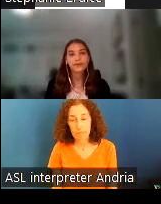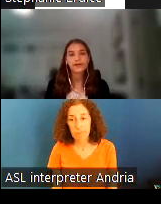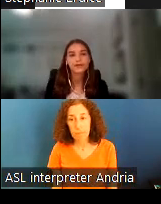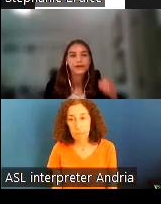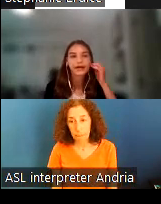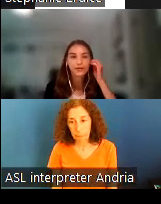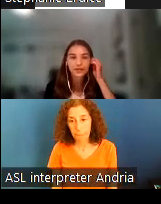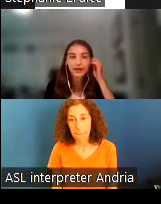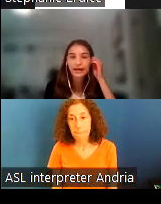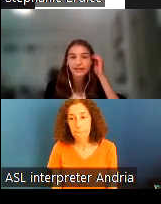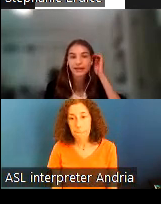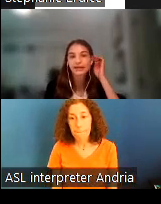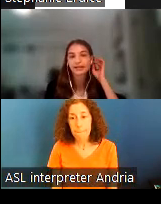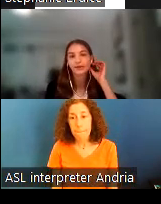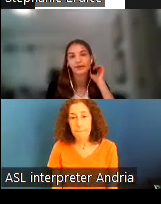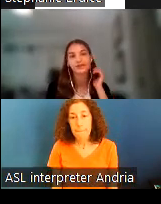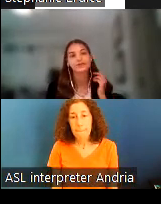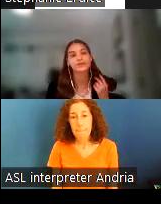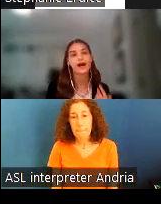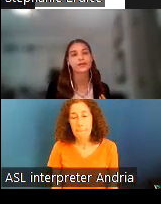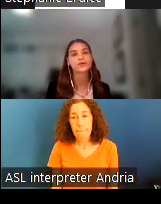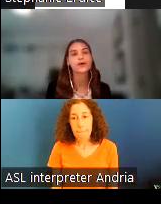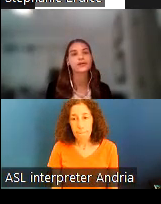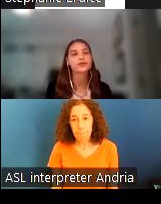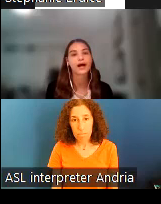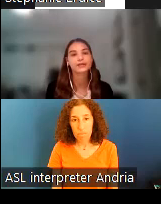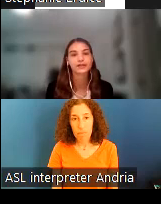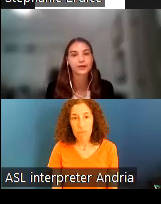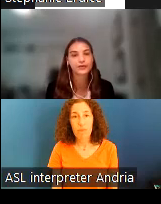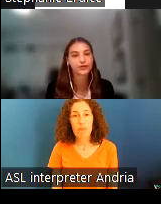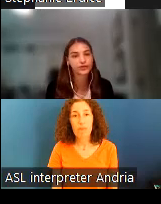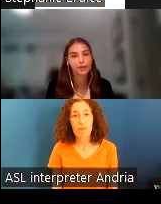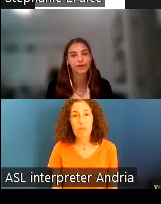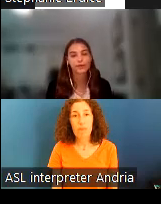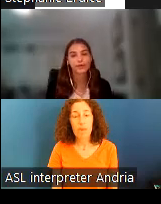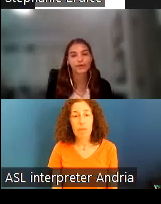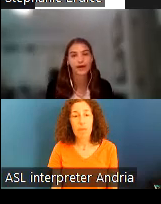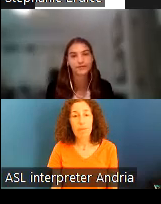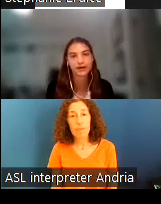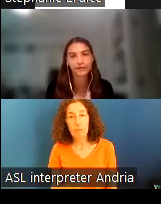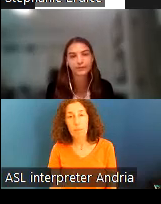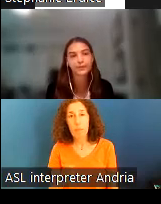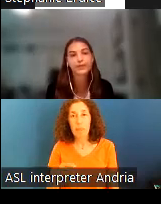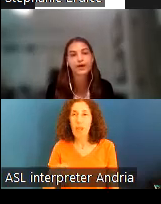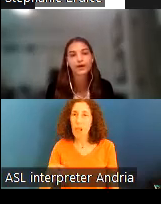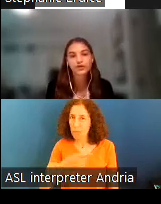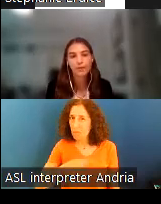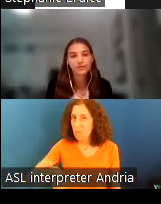So every person we encounter has likely experienced direct or indirect exposure to trauma within their